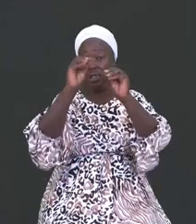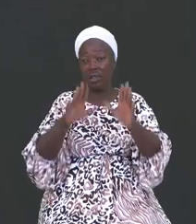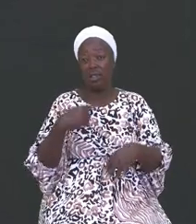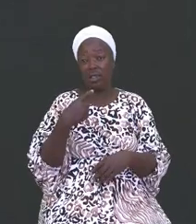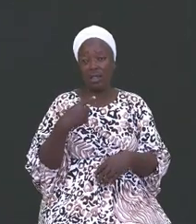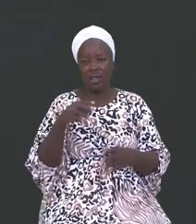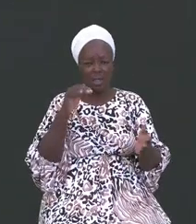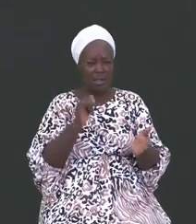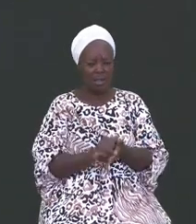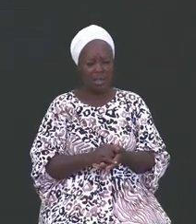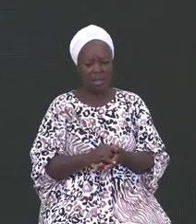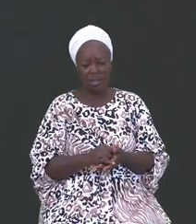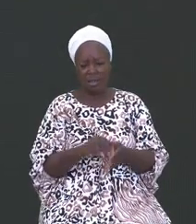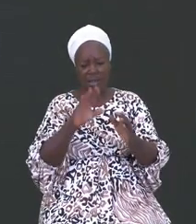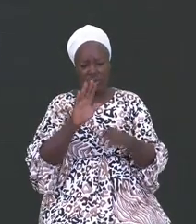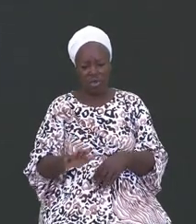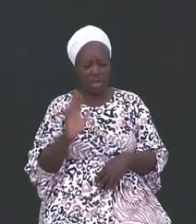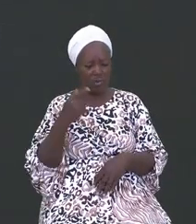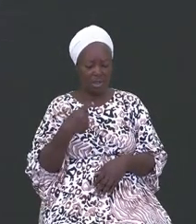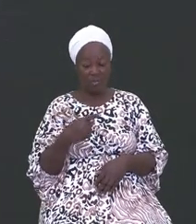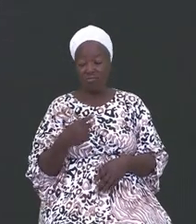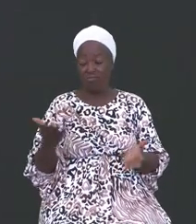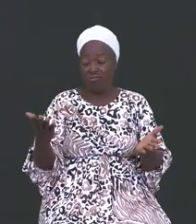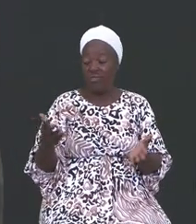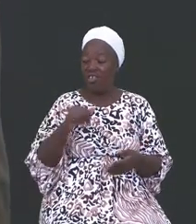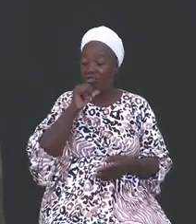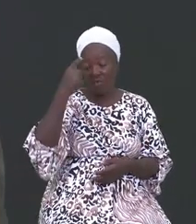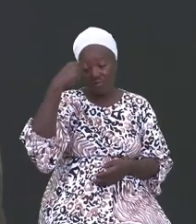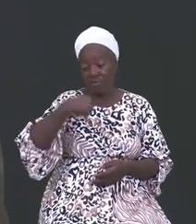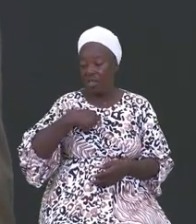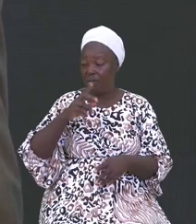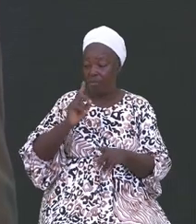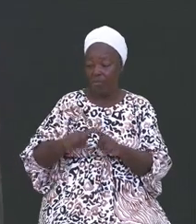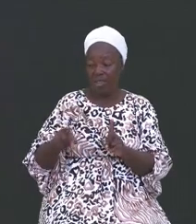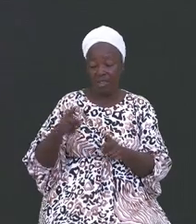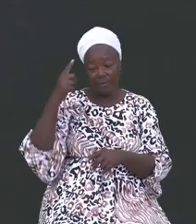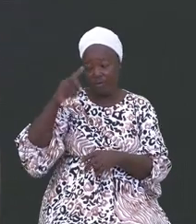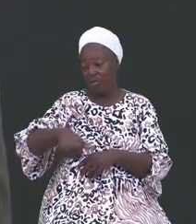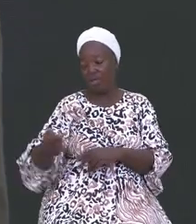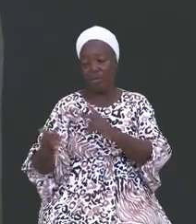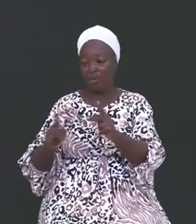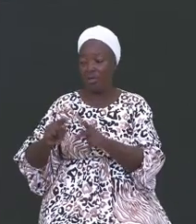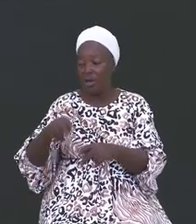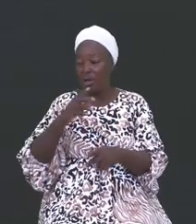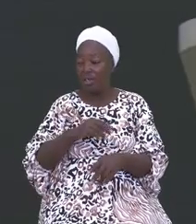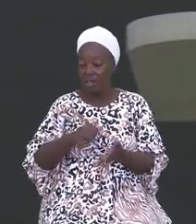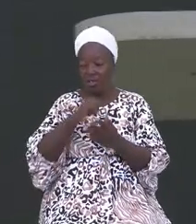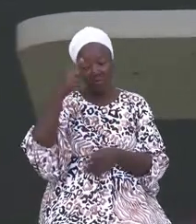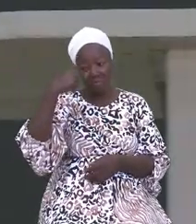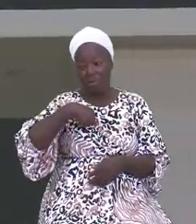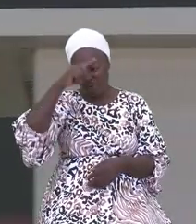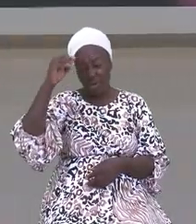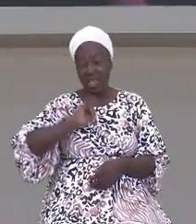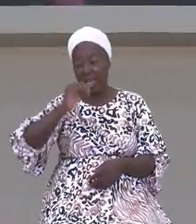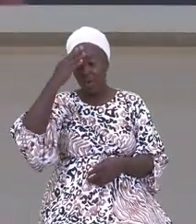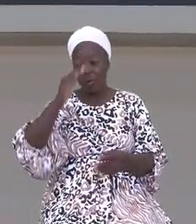will say, is saying that to other people. That cannot be for me. I know my father, responsible